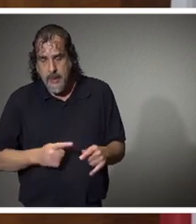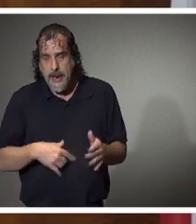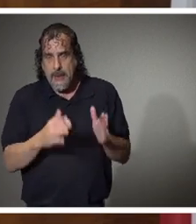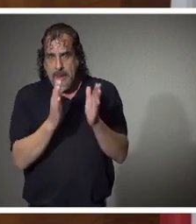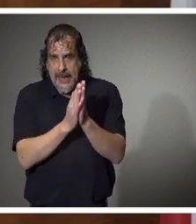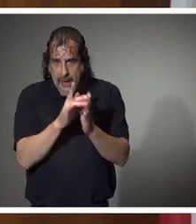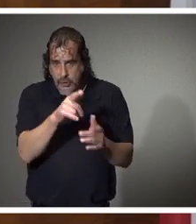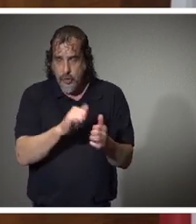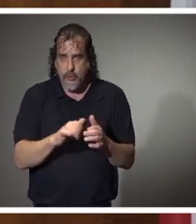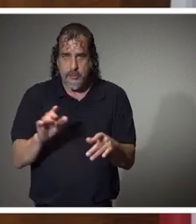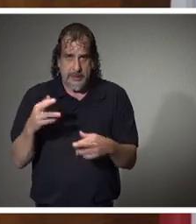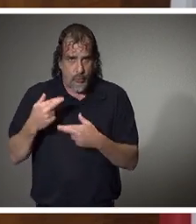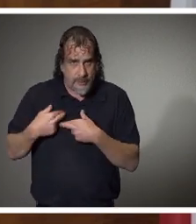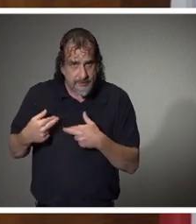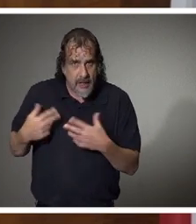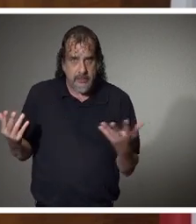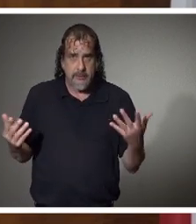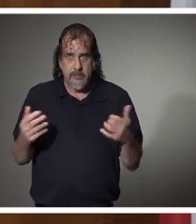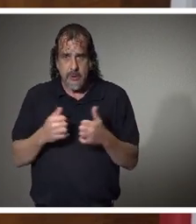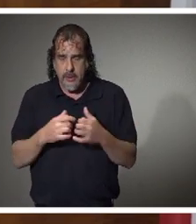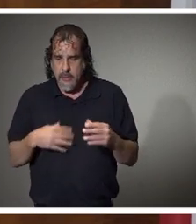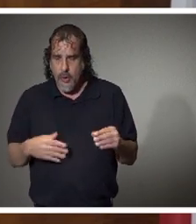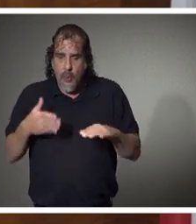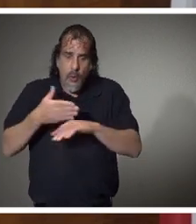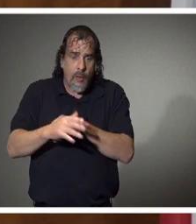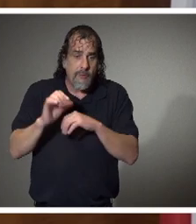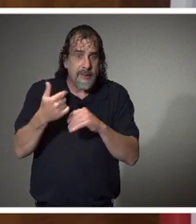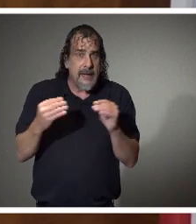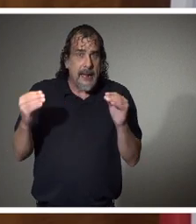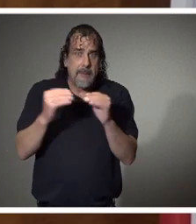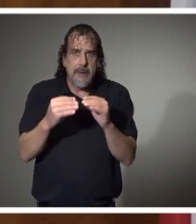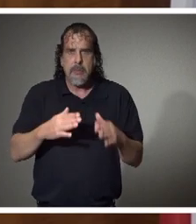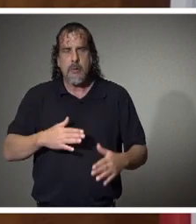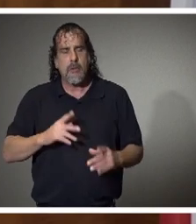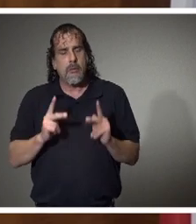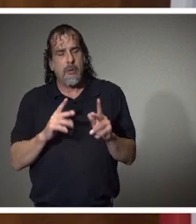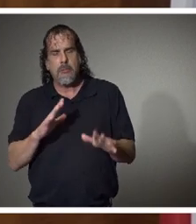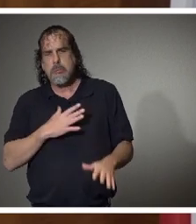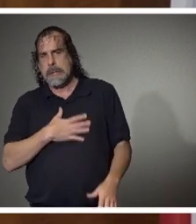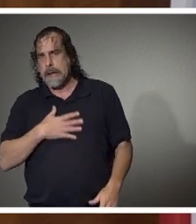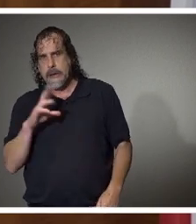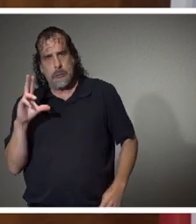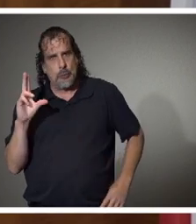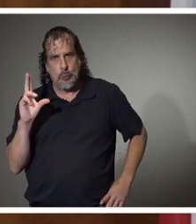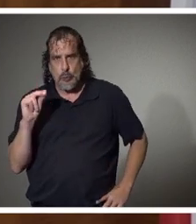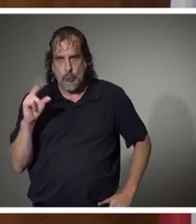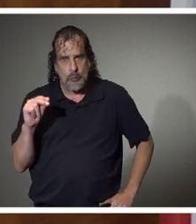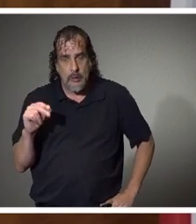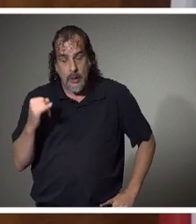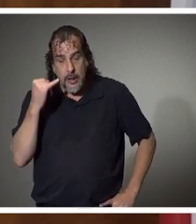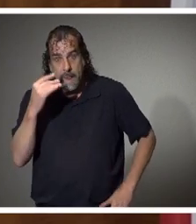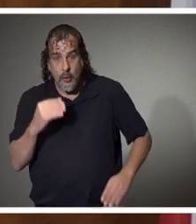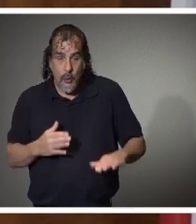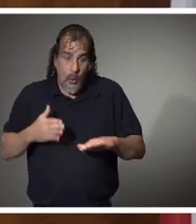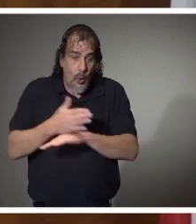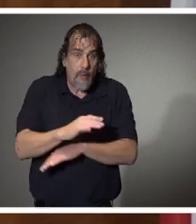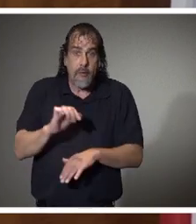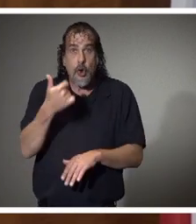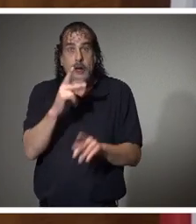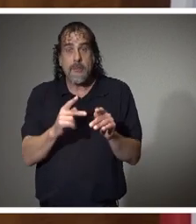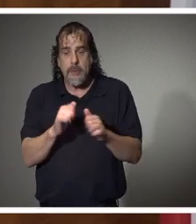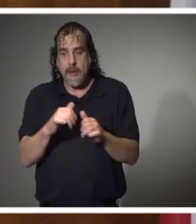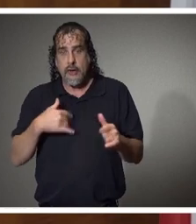vigilant. Please do not do gatherings of more than 10 people, because if you do, you may be putting people at